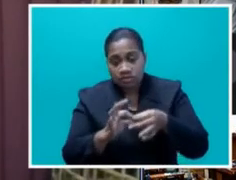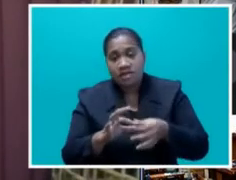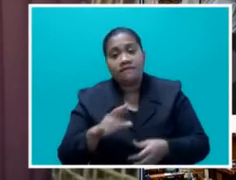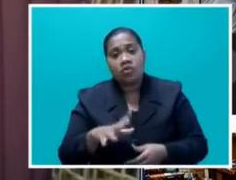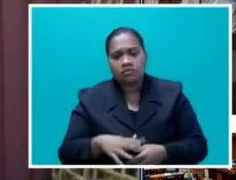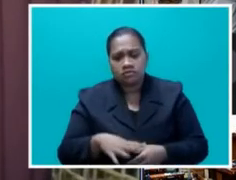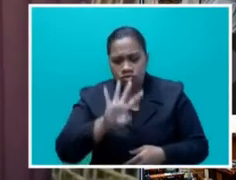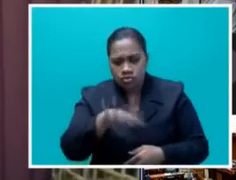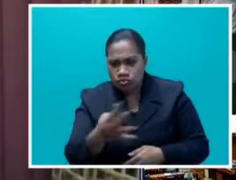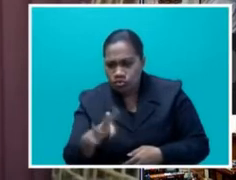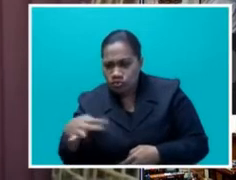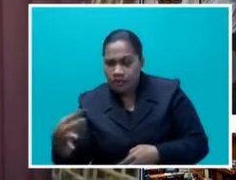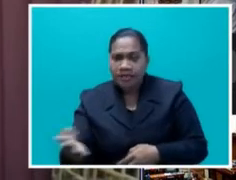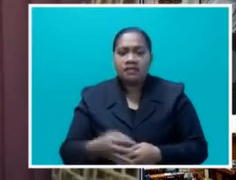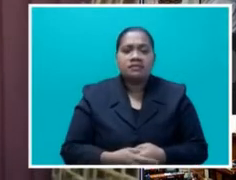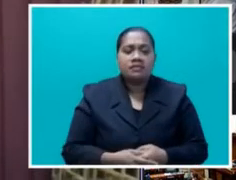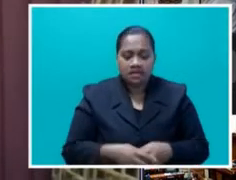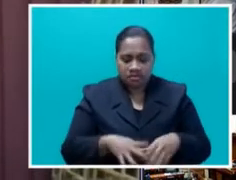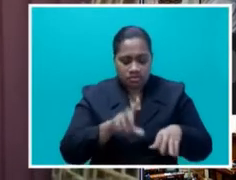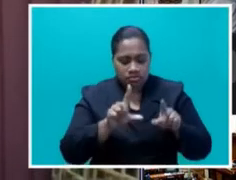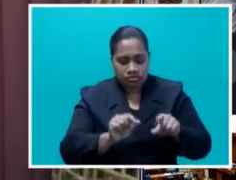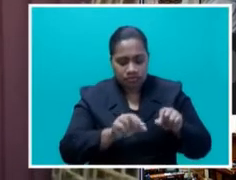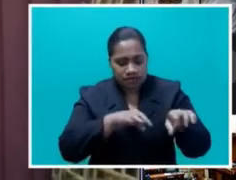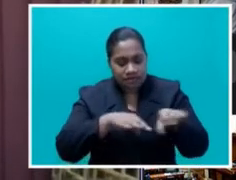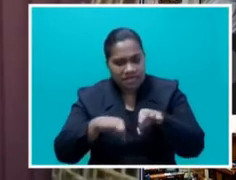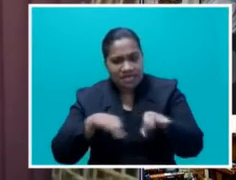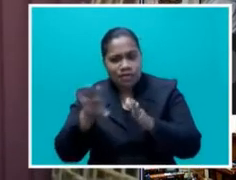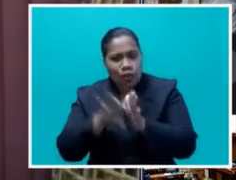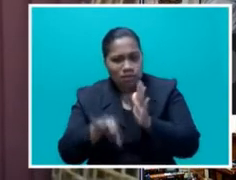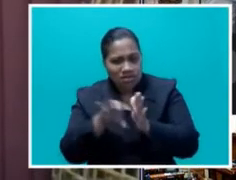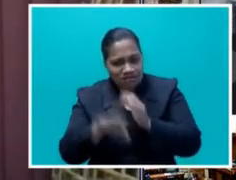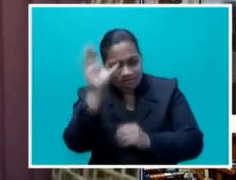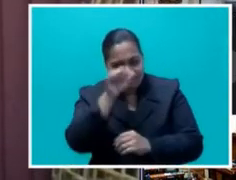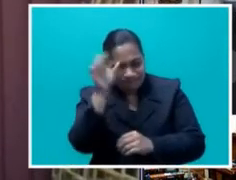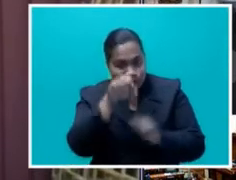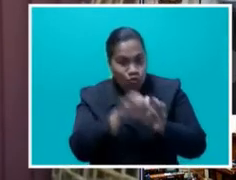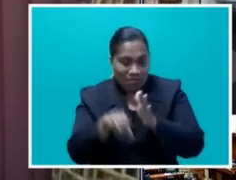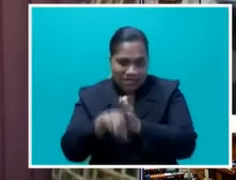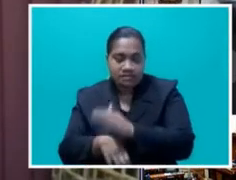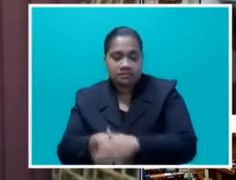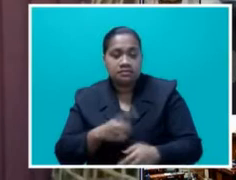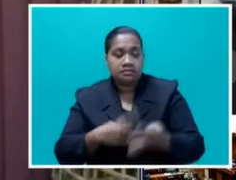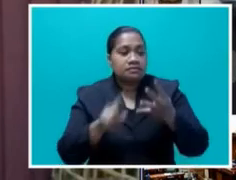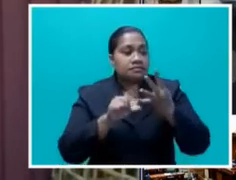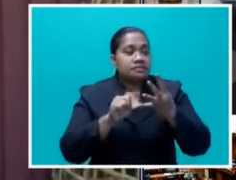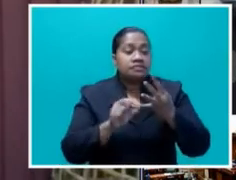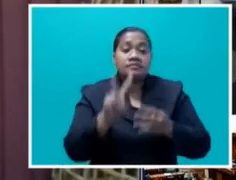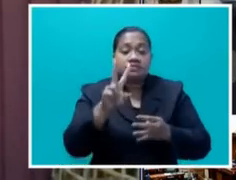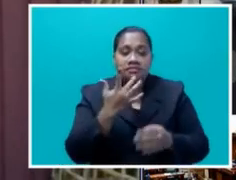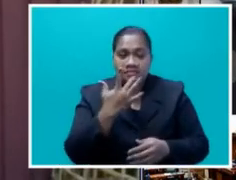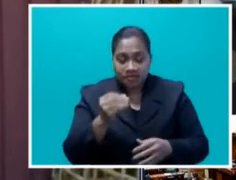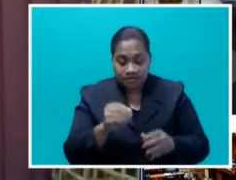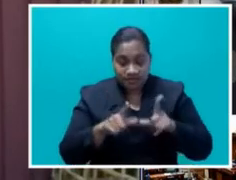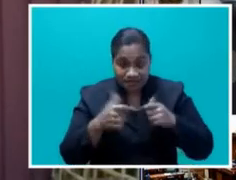scoping and drawing of plans and costing estimates. Fourthly, tender put out for contractors through